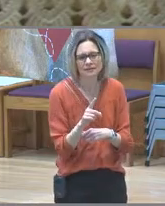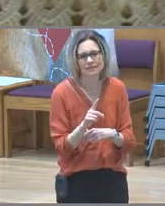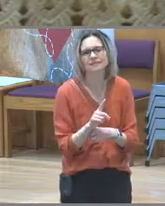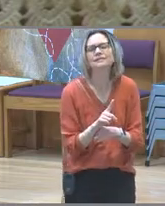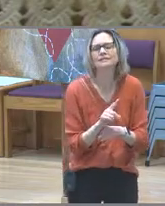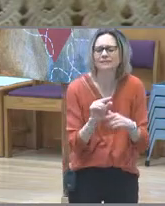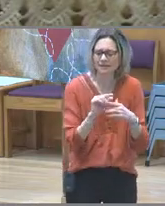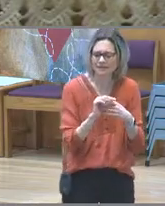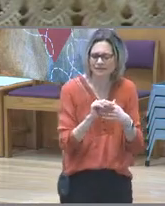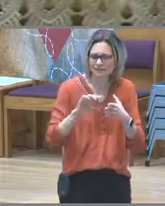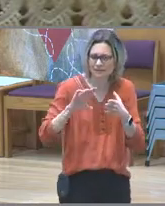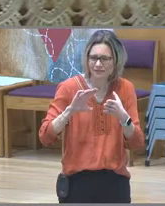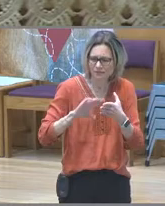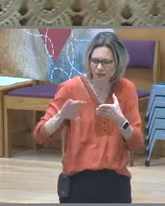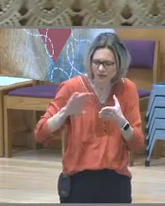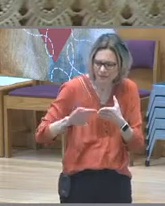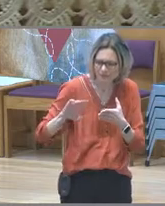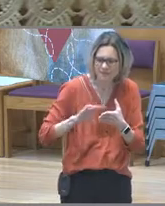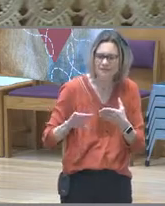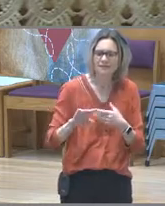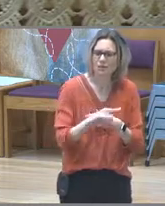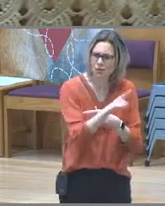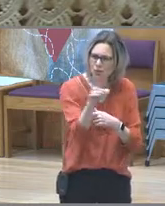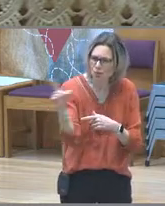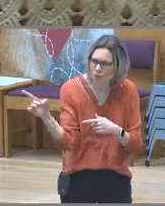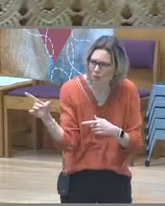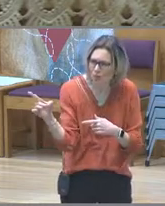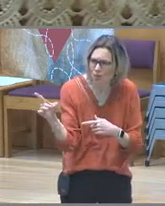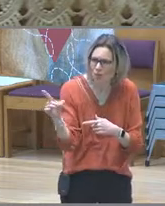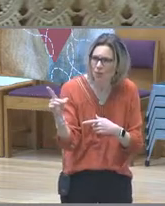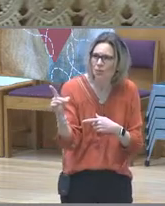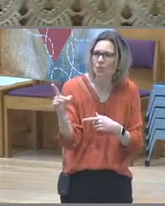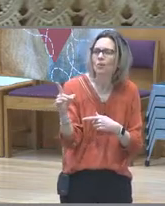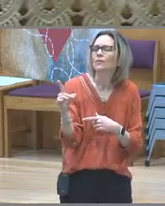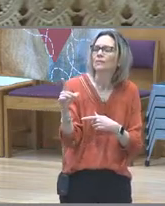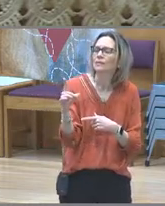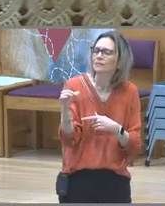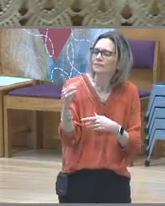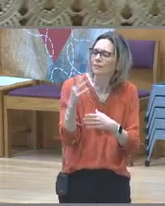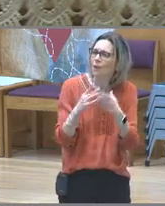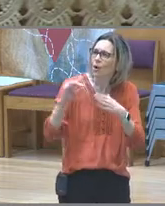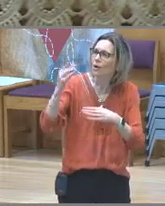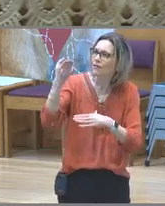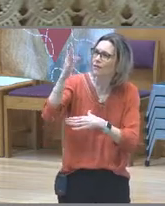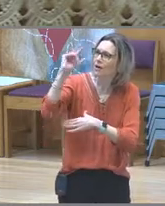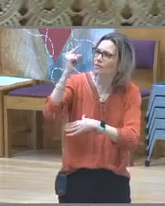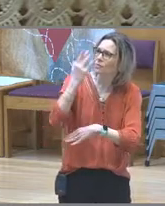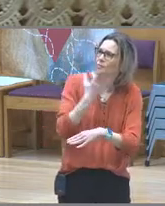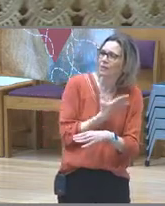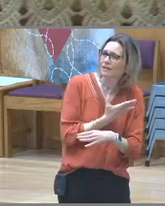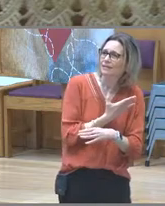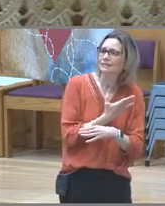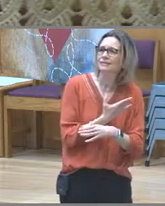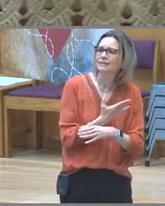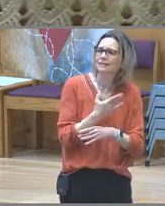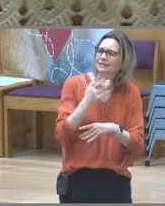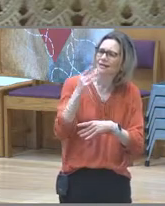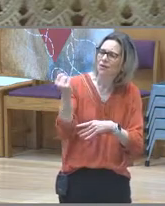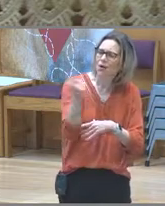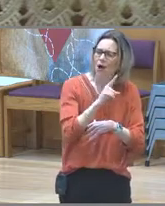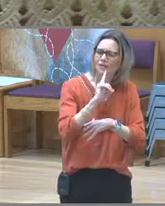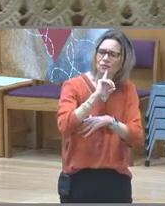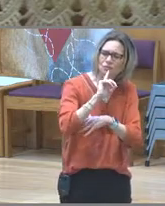are forgiven. You are held in God's grace. All of this is